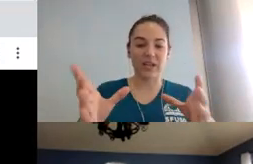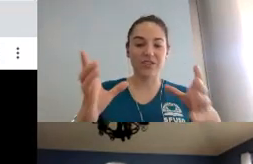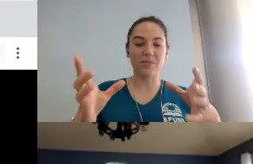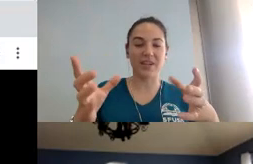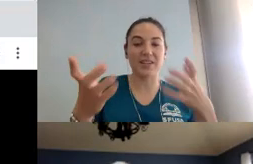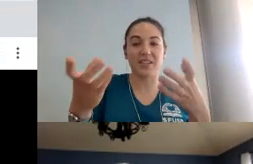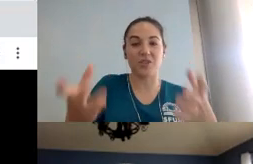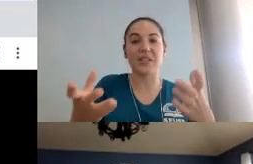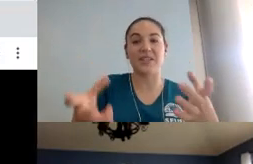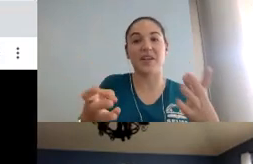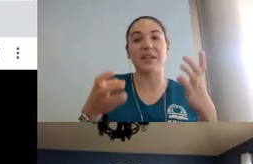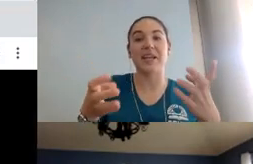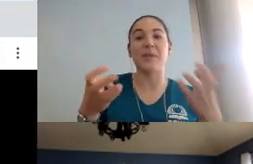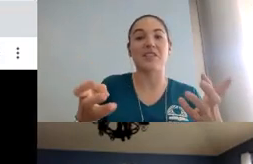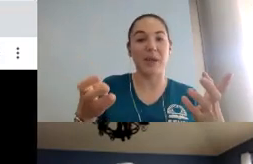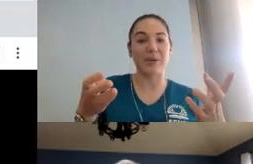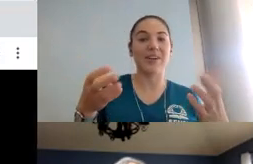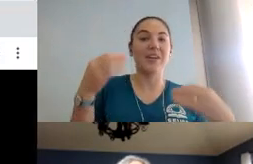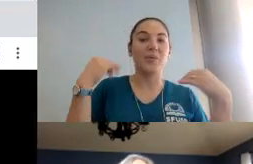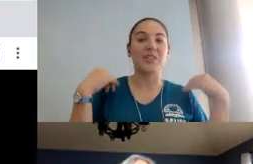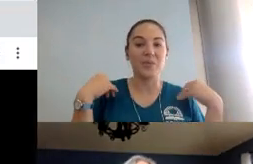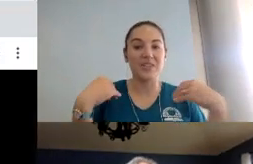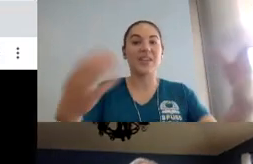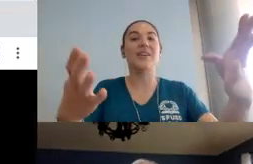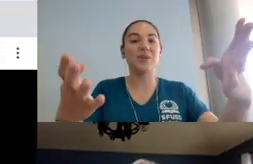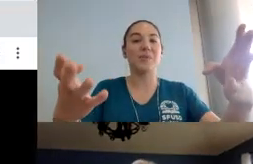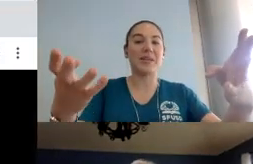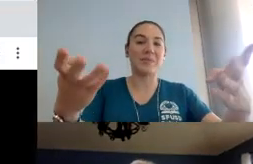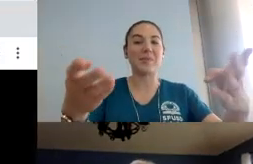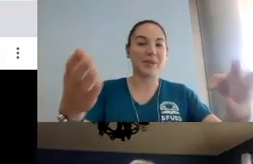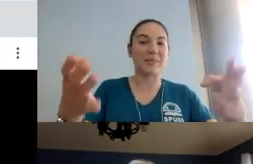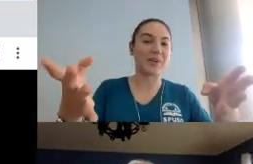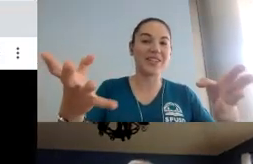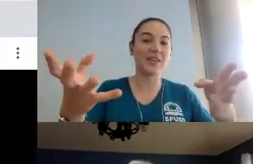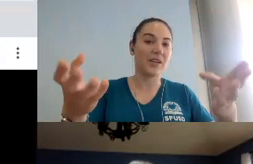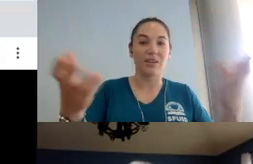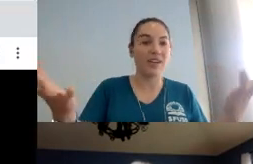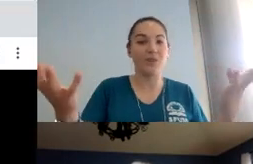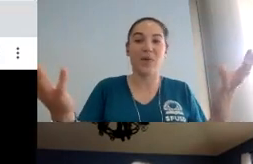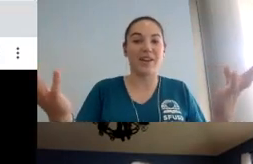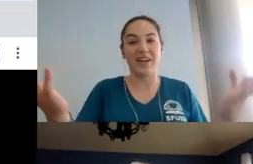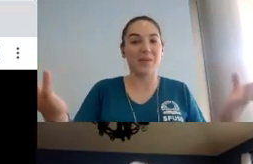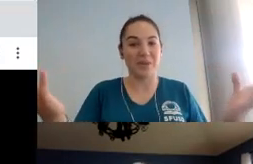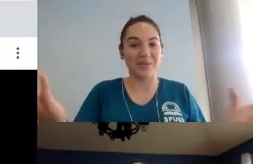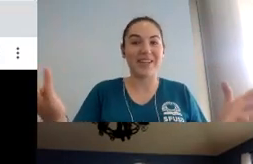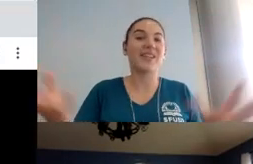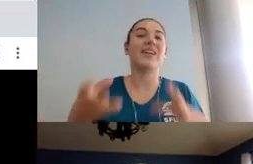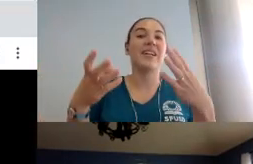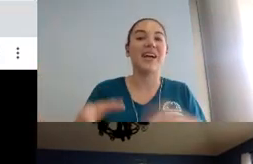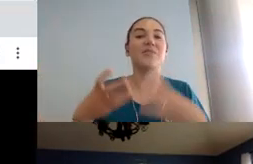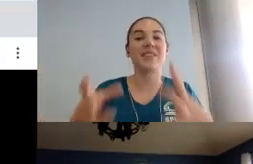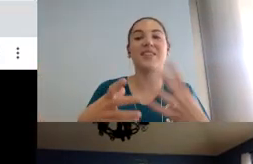what Classroom does is it treats the assignment like a piece of paper. When students gave you a piece of paper in person, they couldn't write on it anymore,